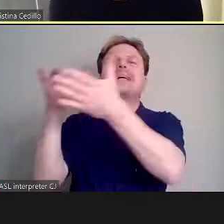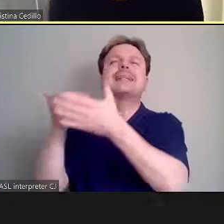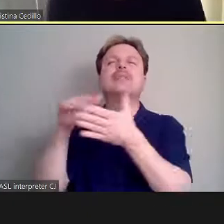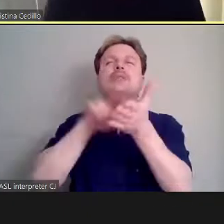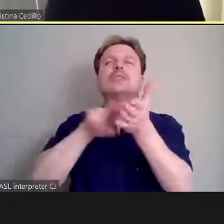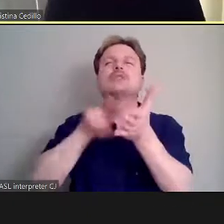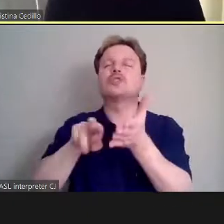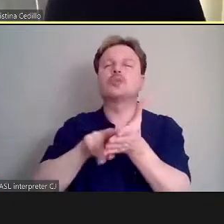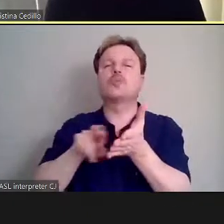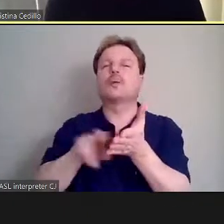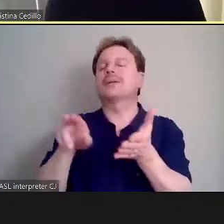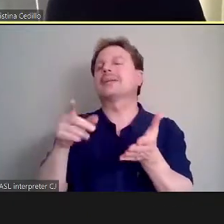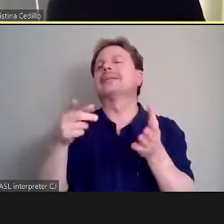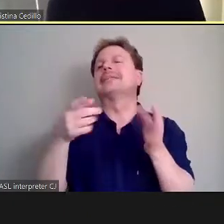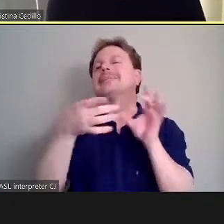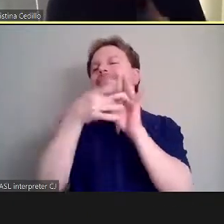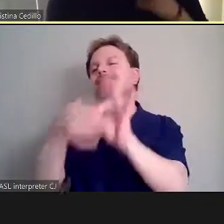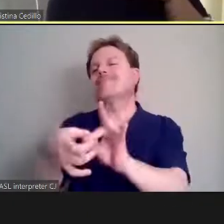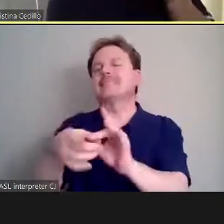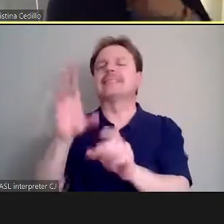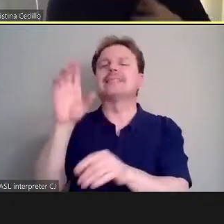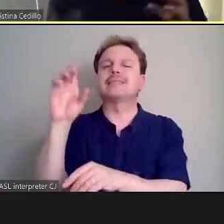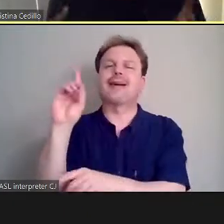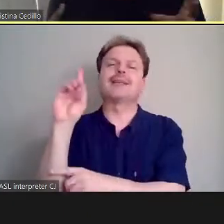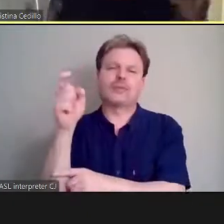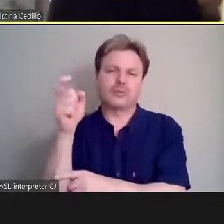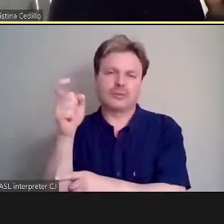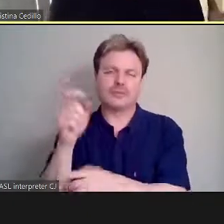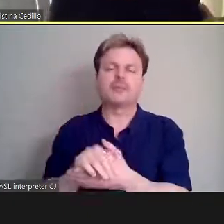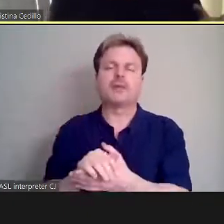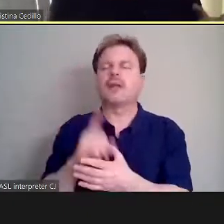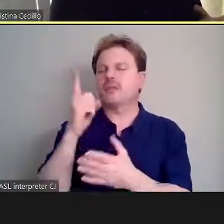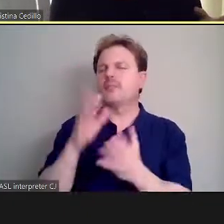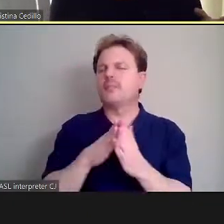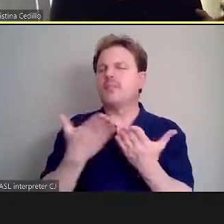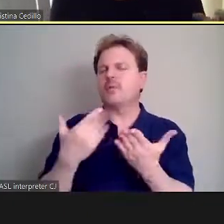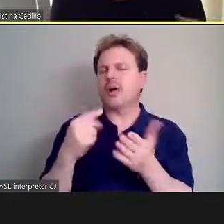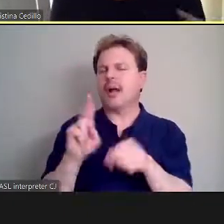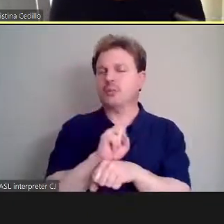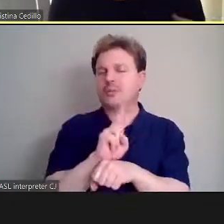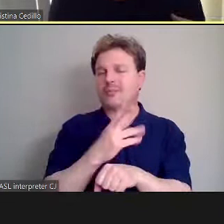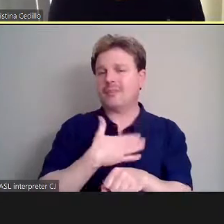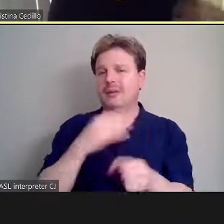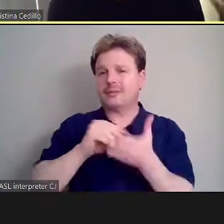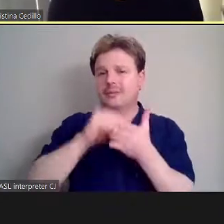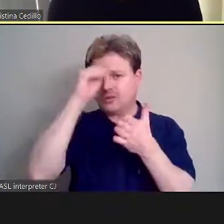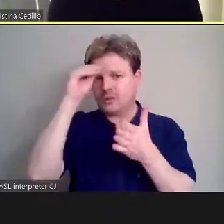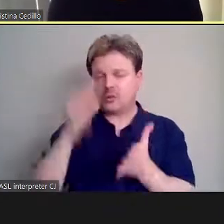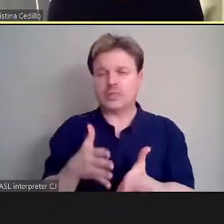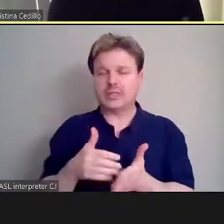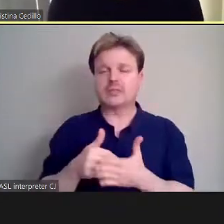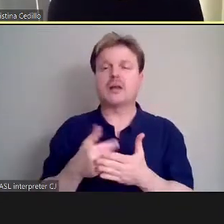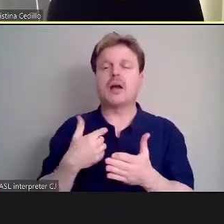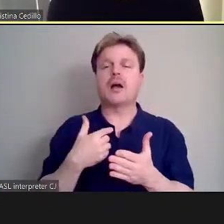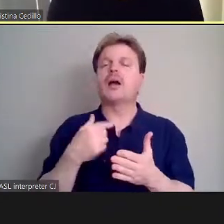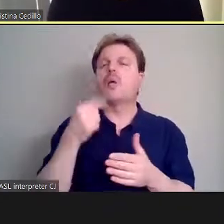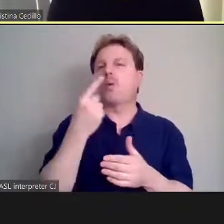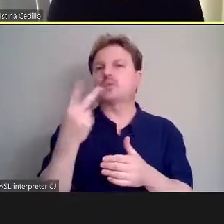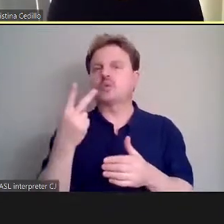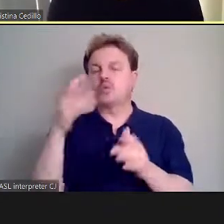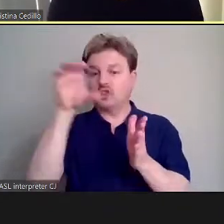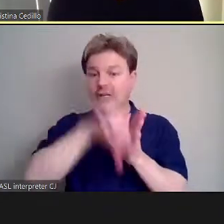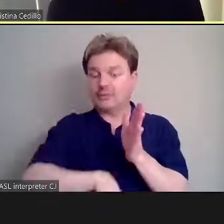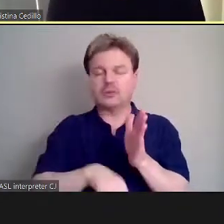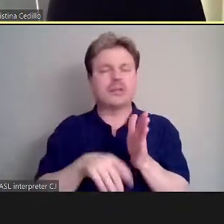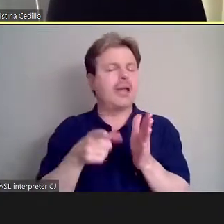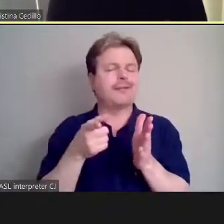diagnosis. There's a book that I used with my students where I had to skip one or two chapters because they